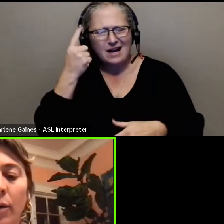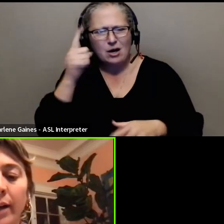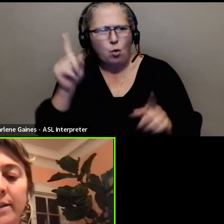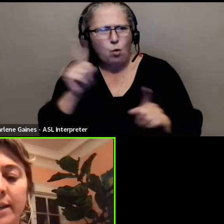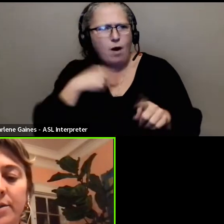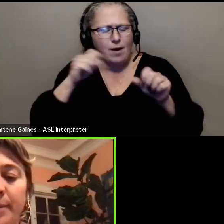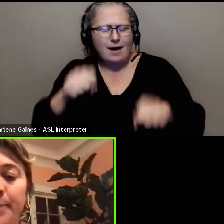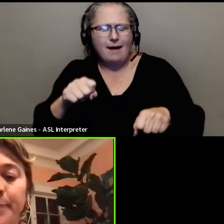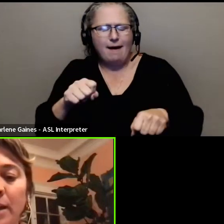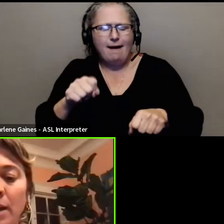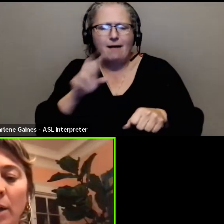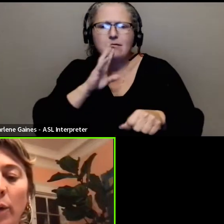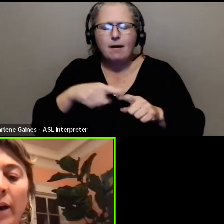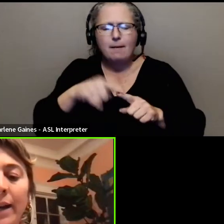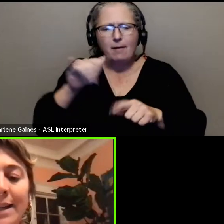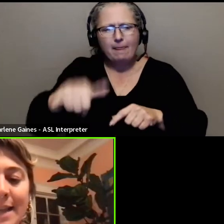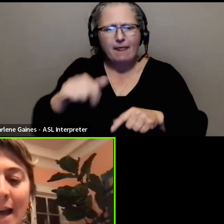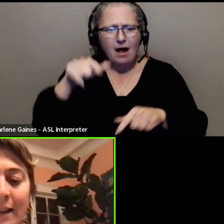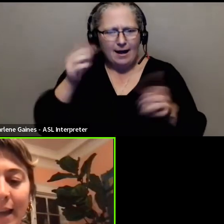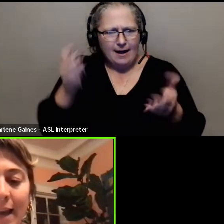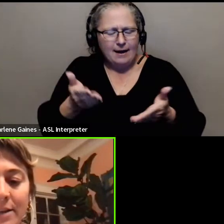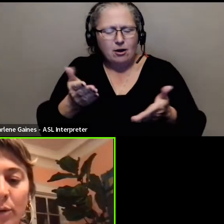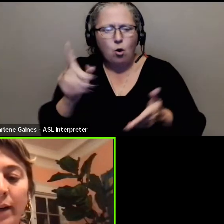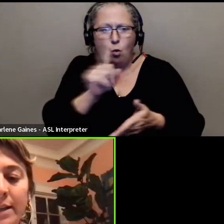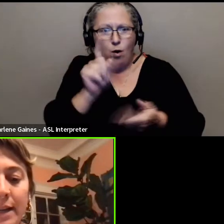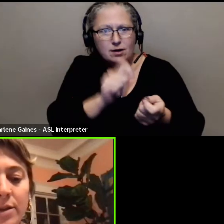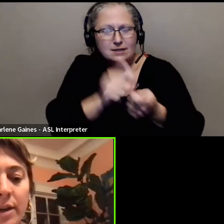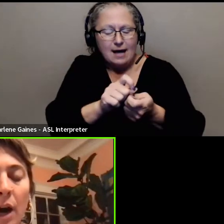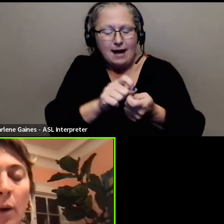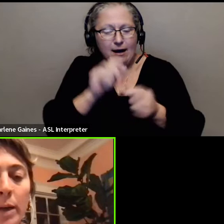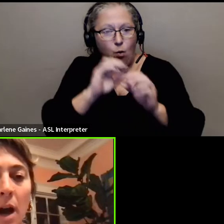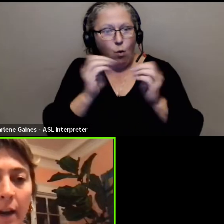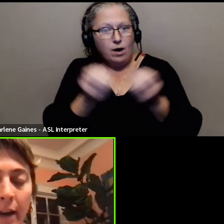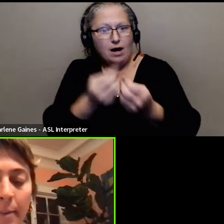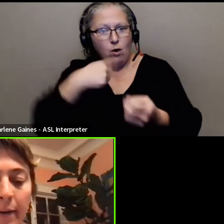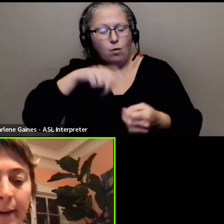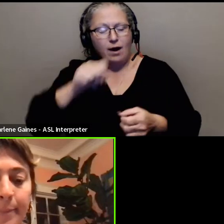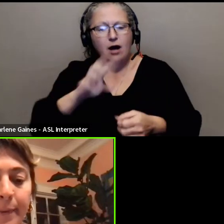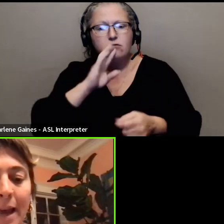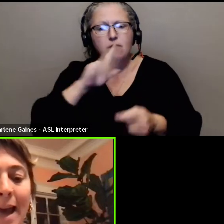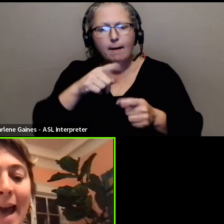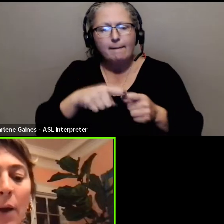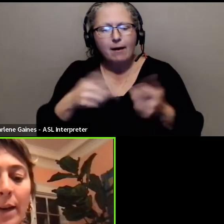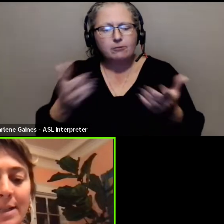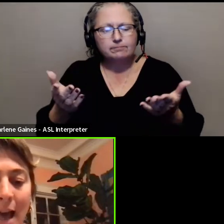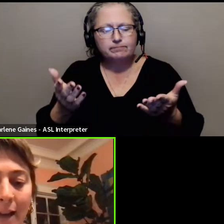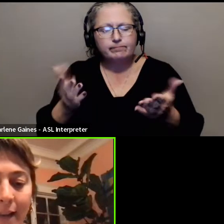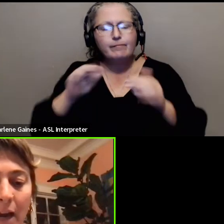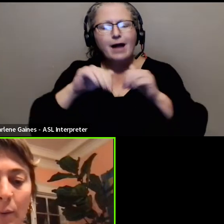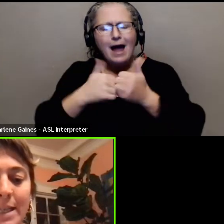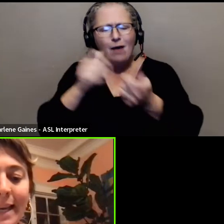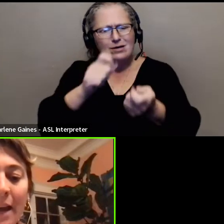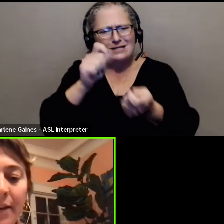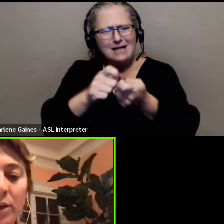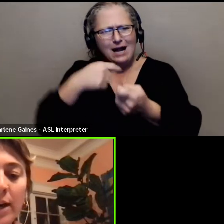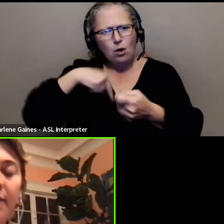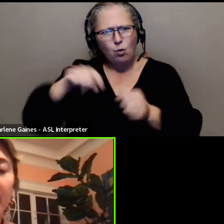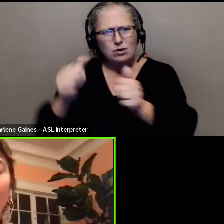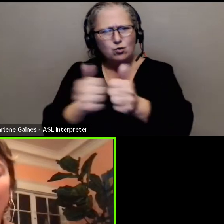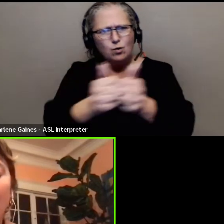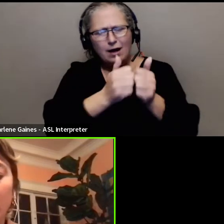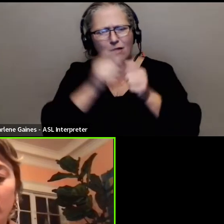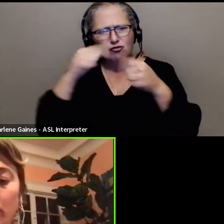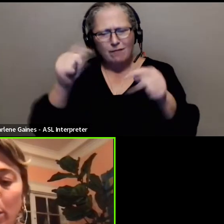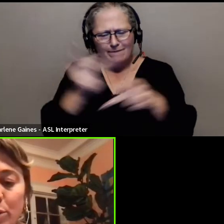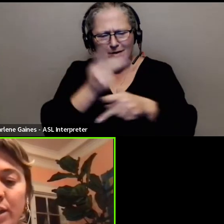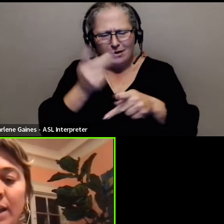in our organization. Where exactly, as an organization, are we talking about it? How exactly are we together trying to figure